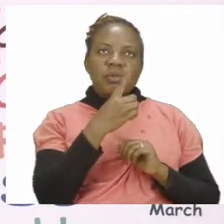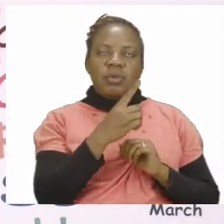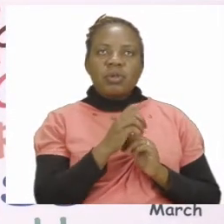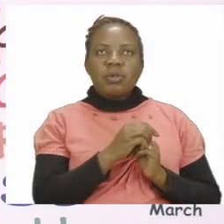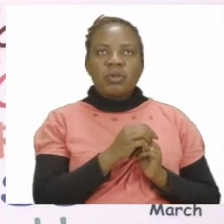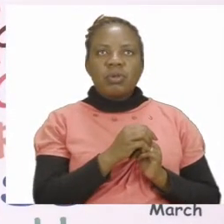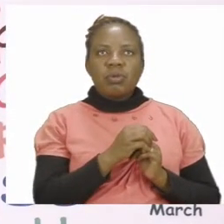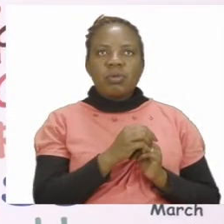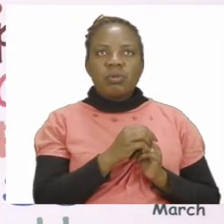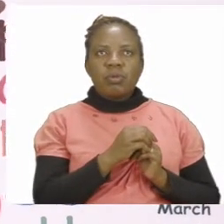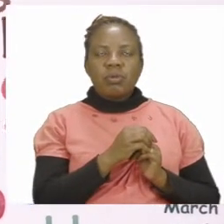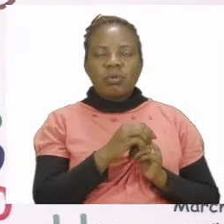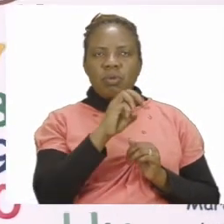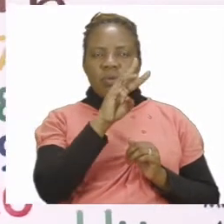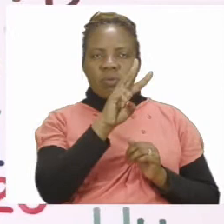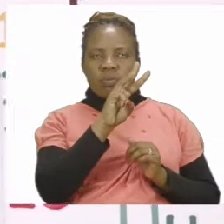word wear.